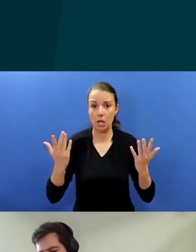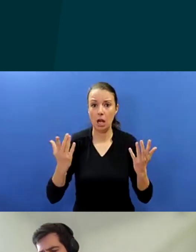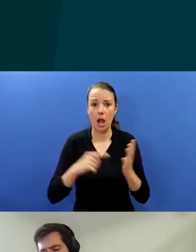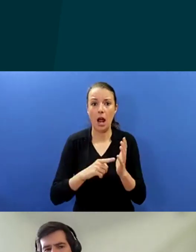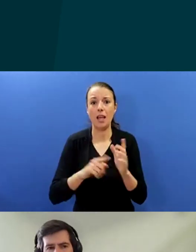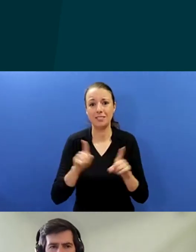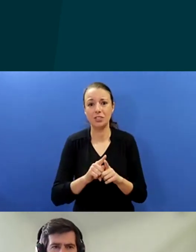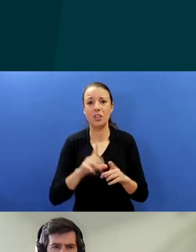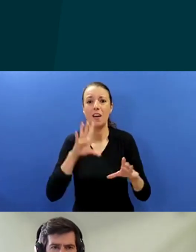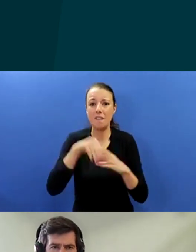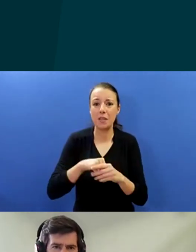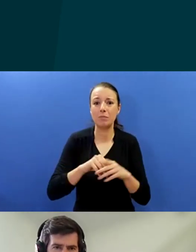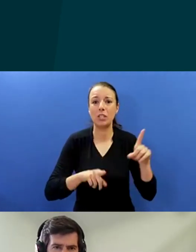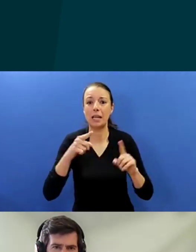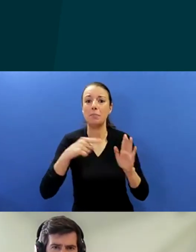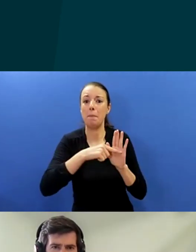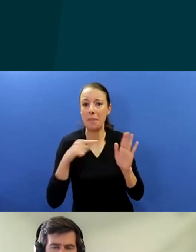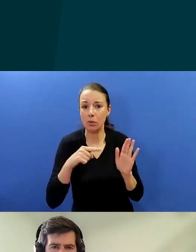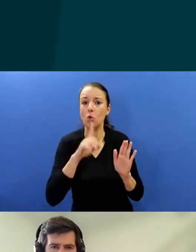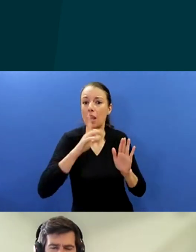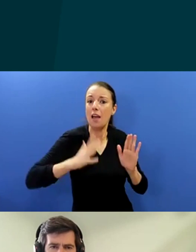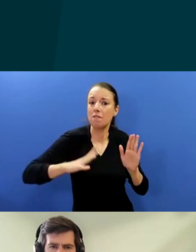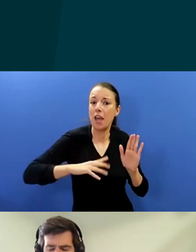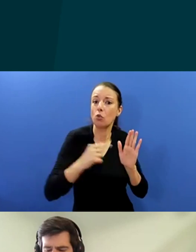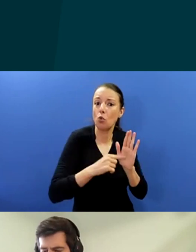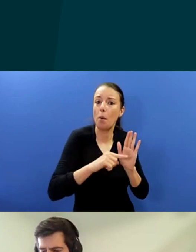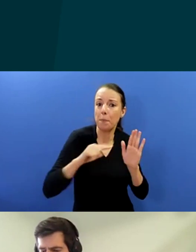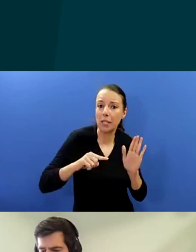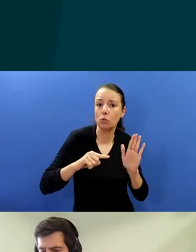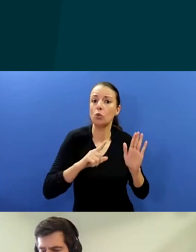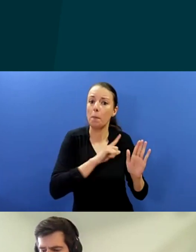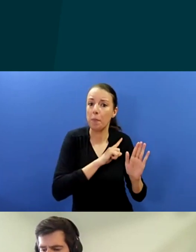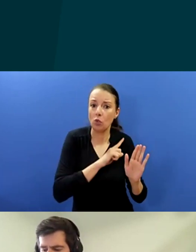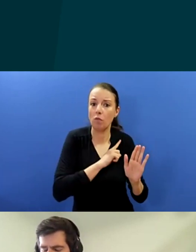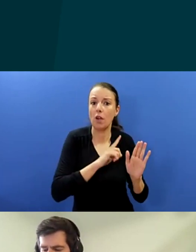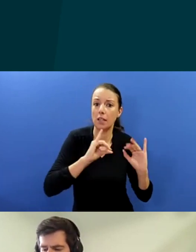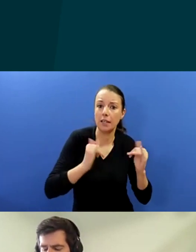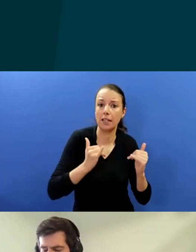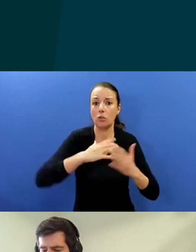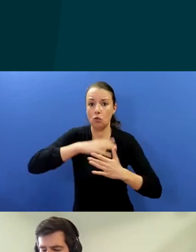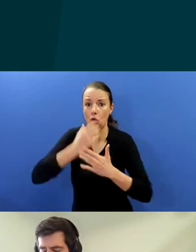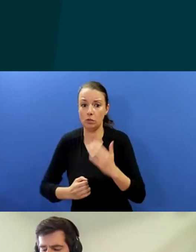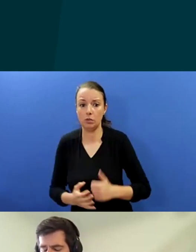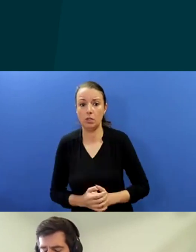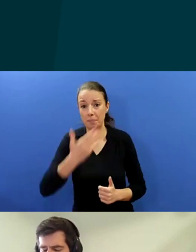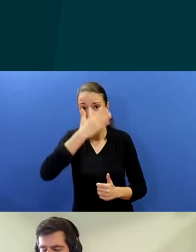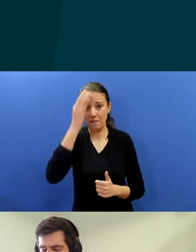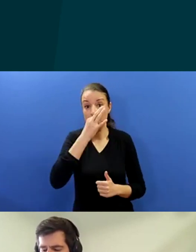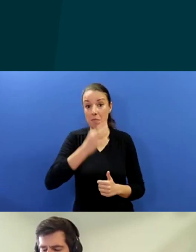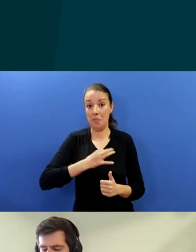and interest. I don't know if that answered the question, but I hope